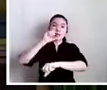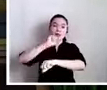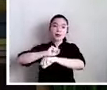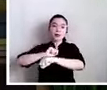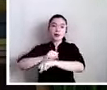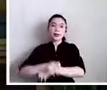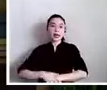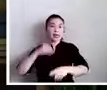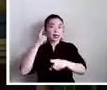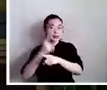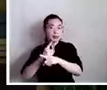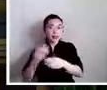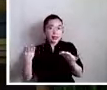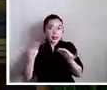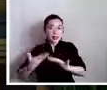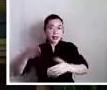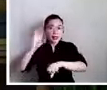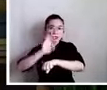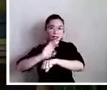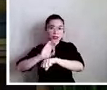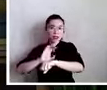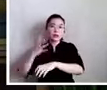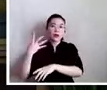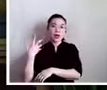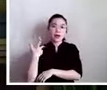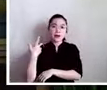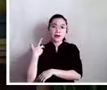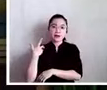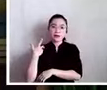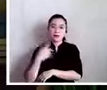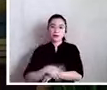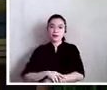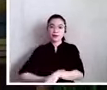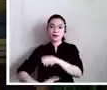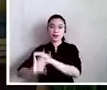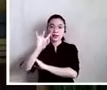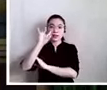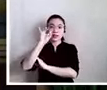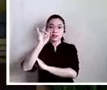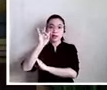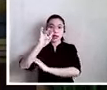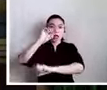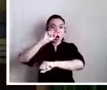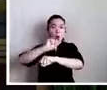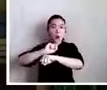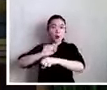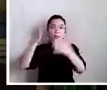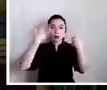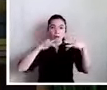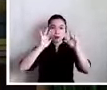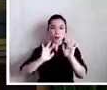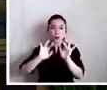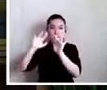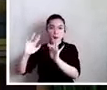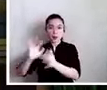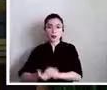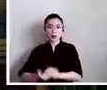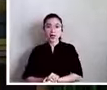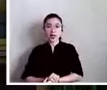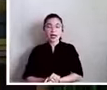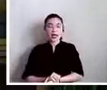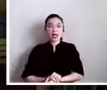kaigsunan, naakitay gitawag nga 7 works of mercy, which are good works as well. It's either physical or